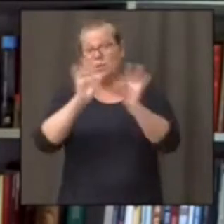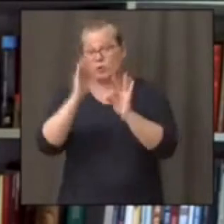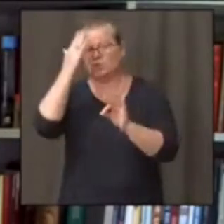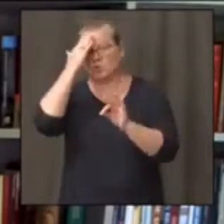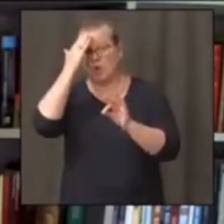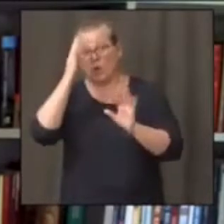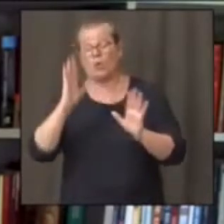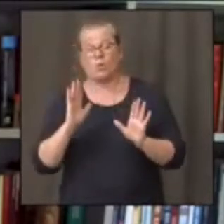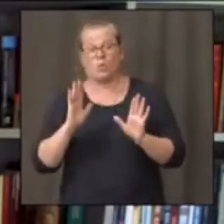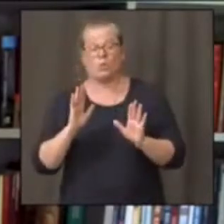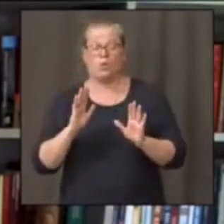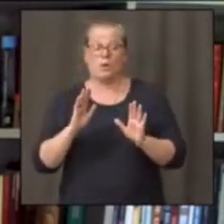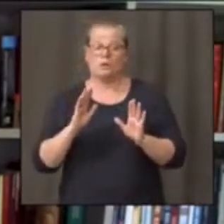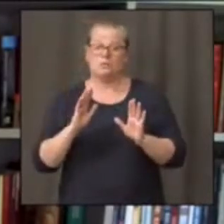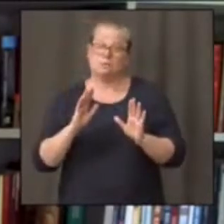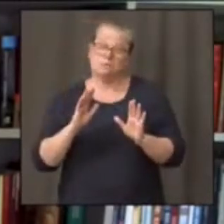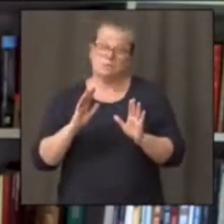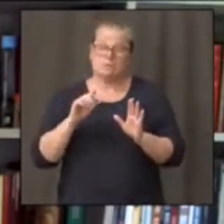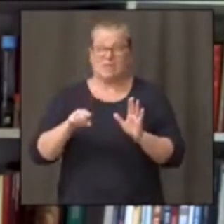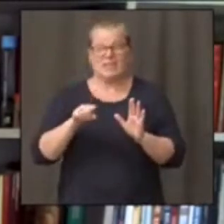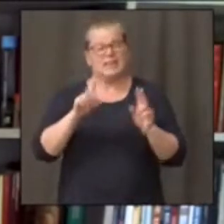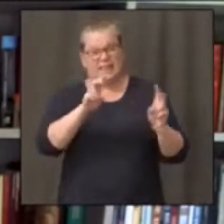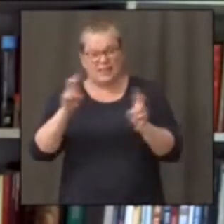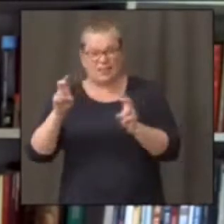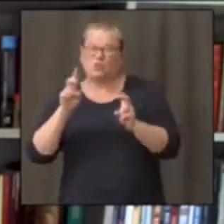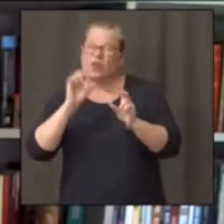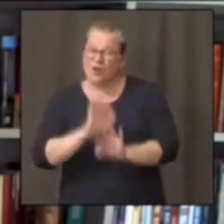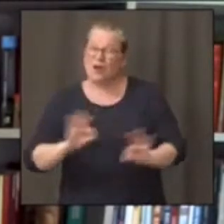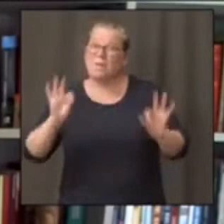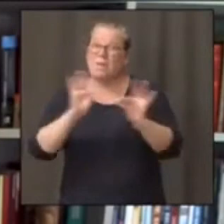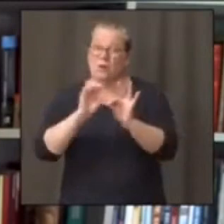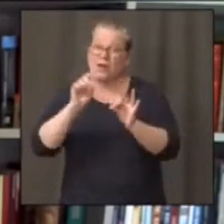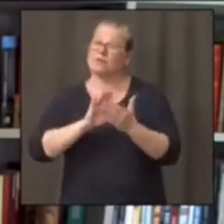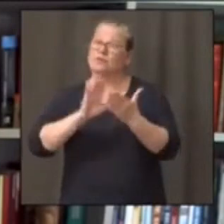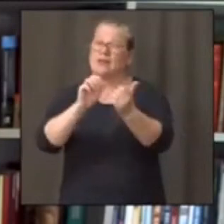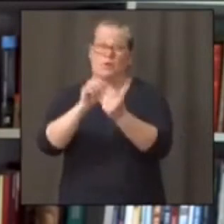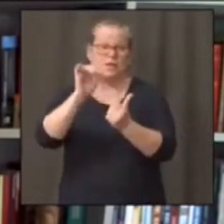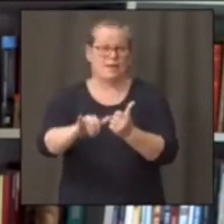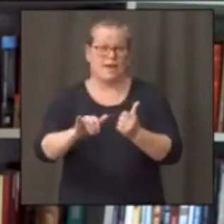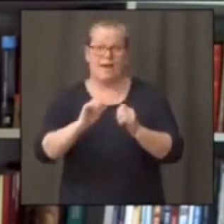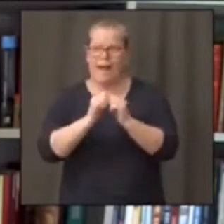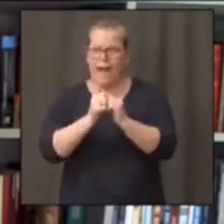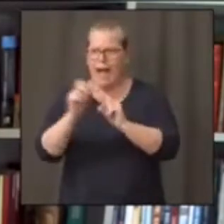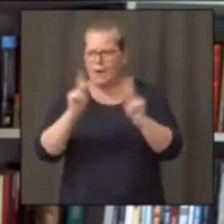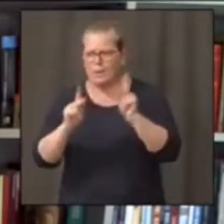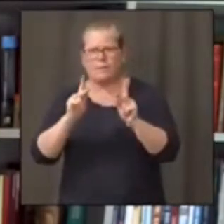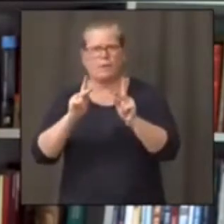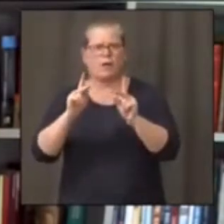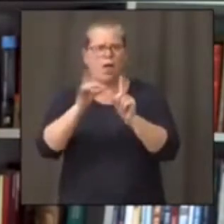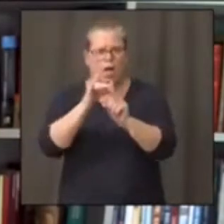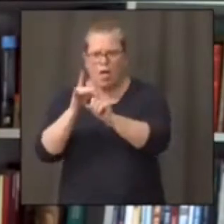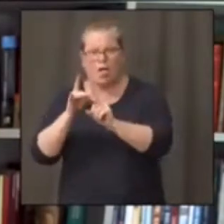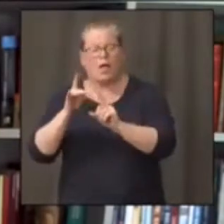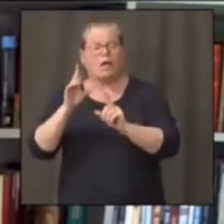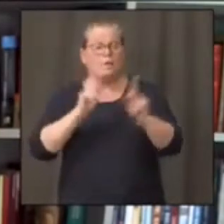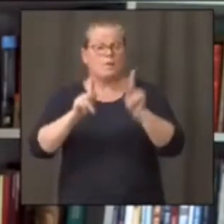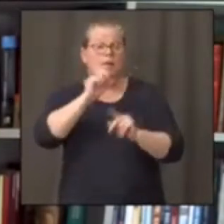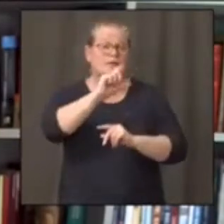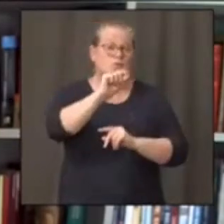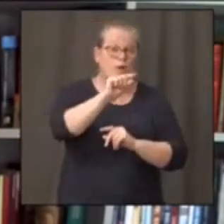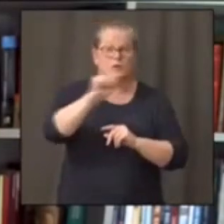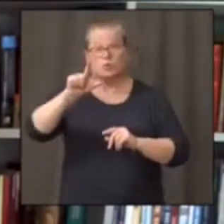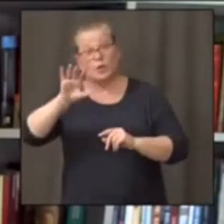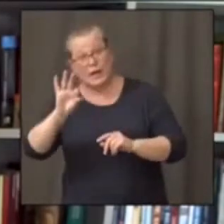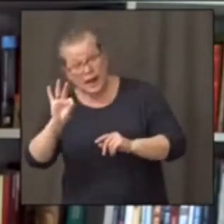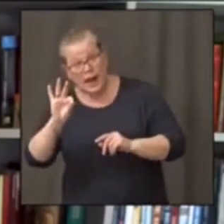important issues that, we need to deal with, at least in terms of public health, and getting, whether they're 20 to 29-year-olds or other groups,